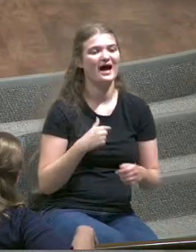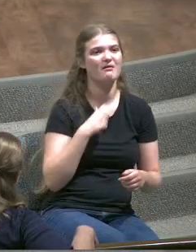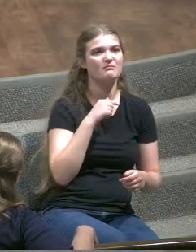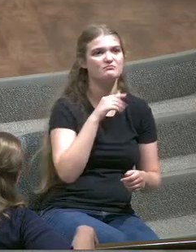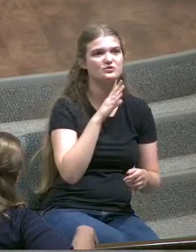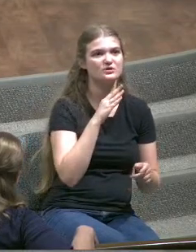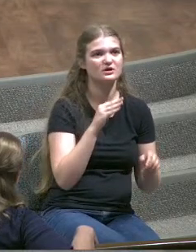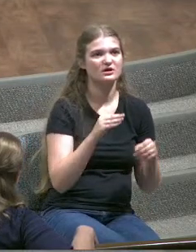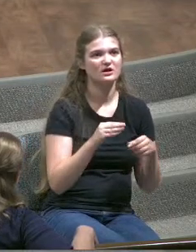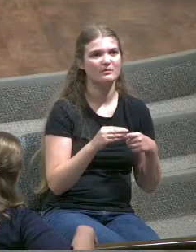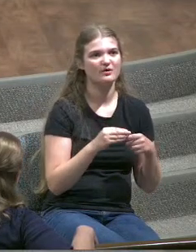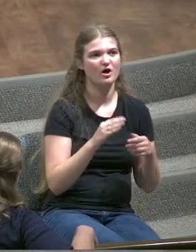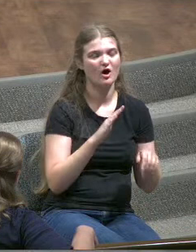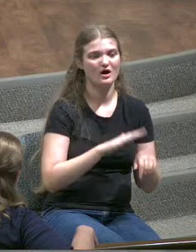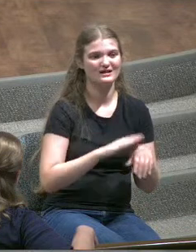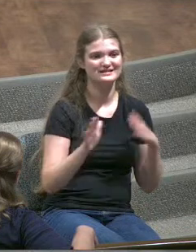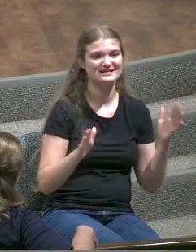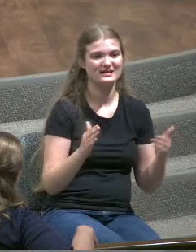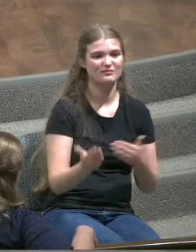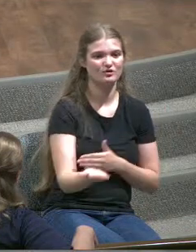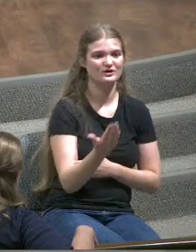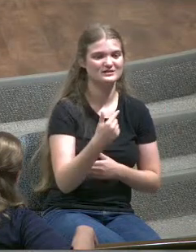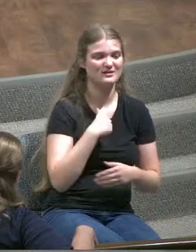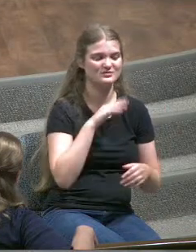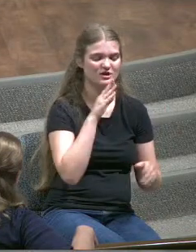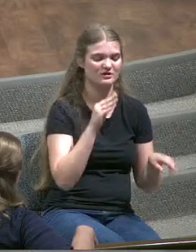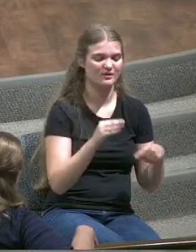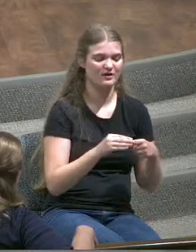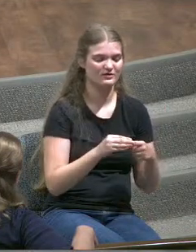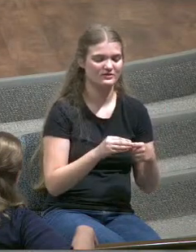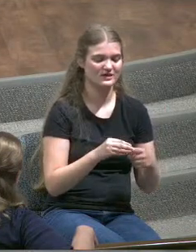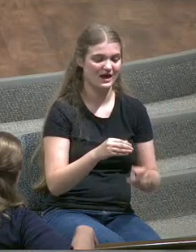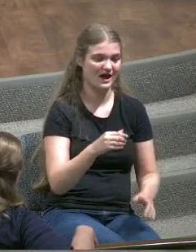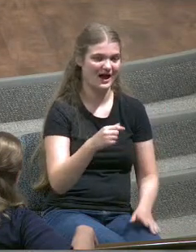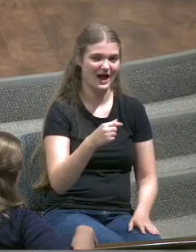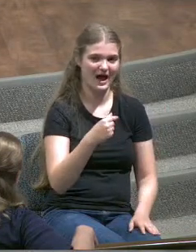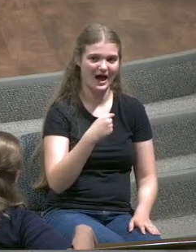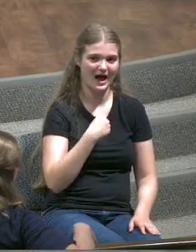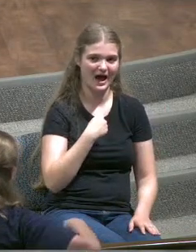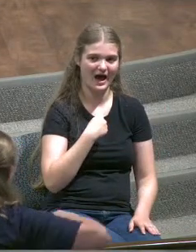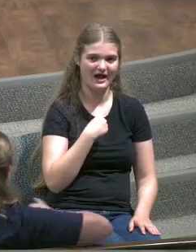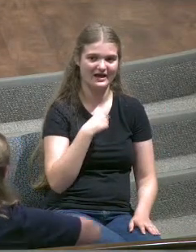mornings focusing on the I am statements of Jesus in the Gospel of John.